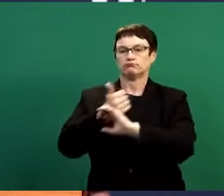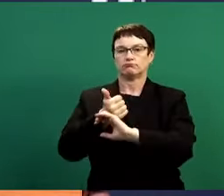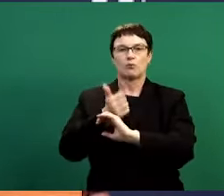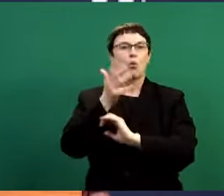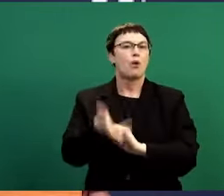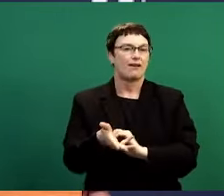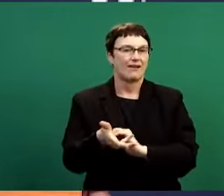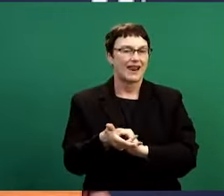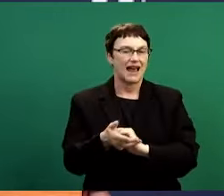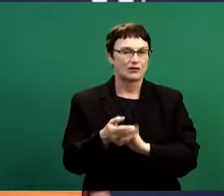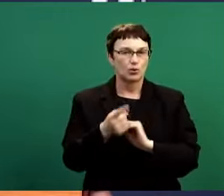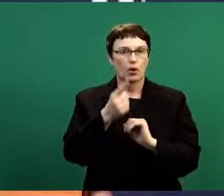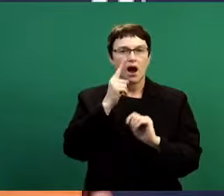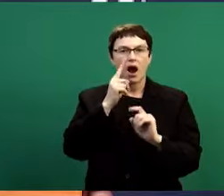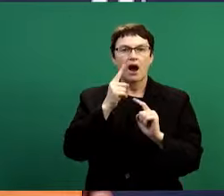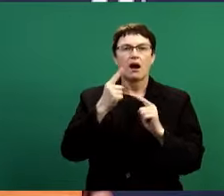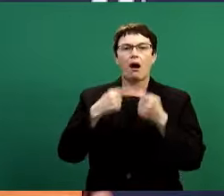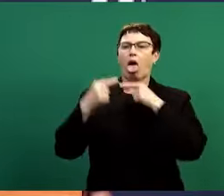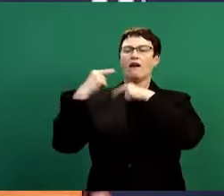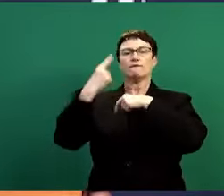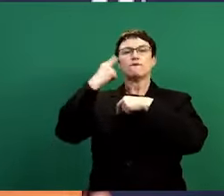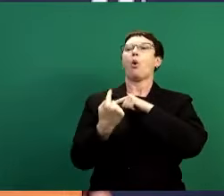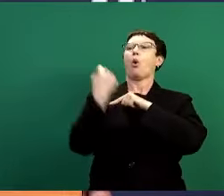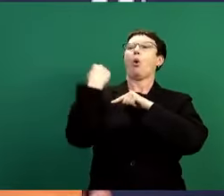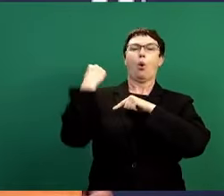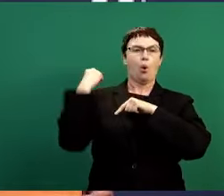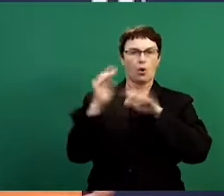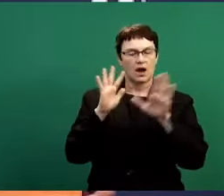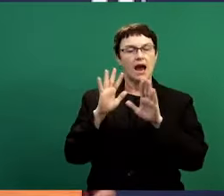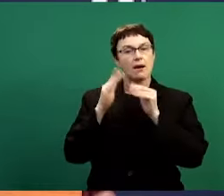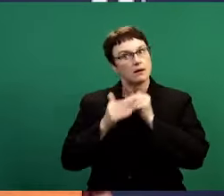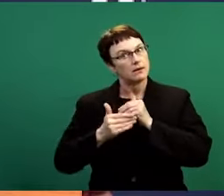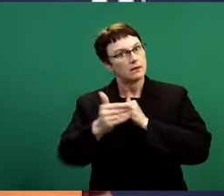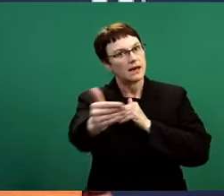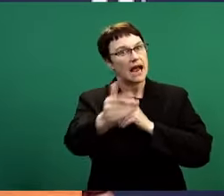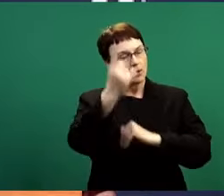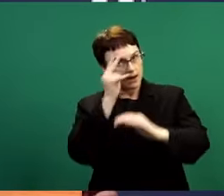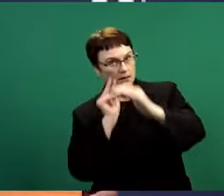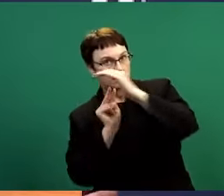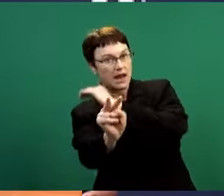comparable. Look at what the outlook is. That is what